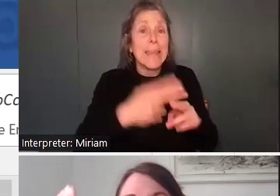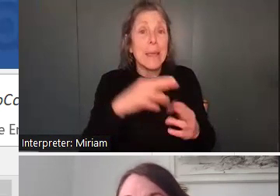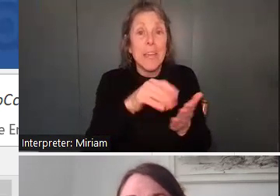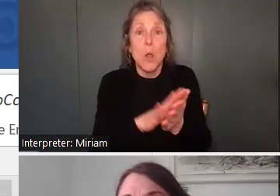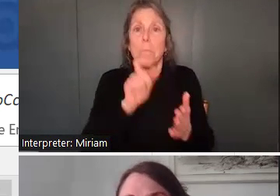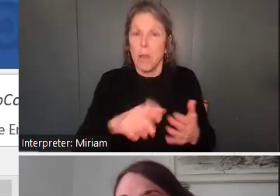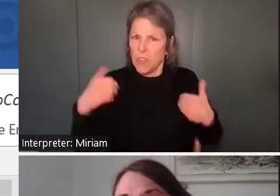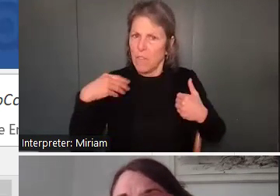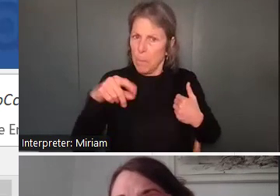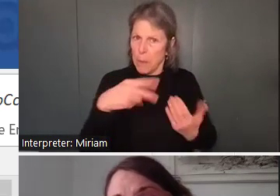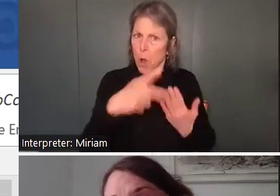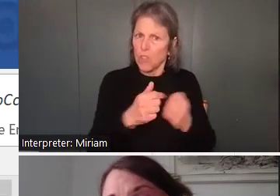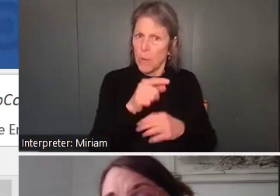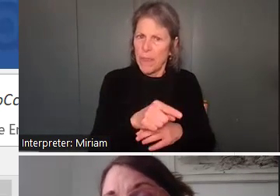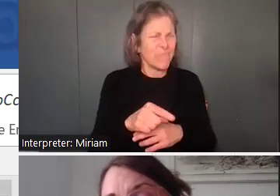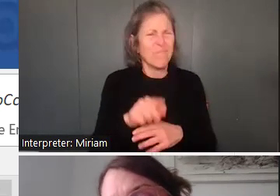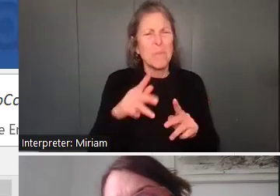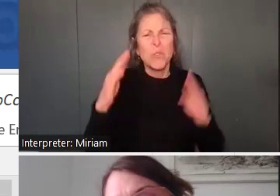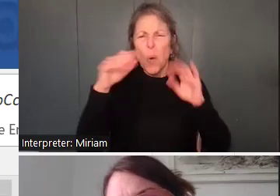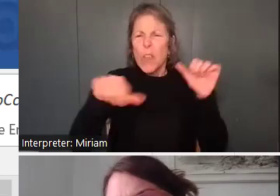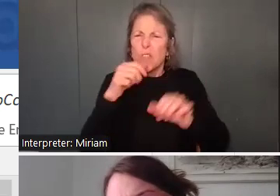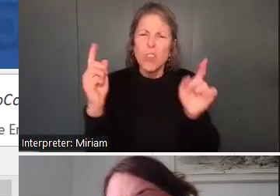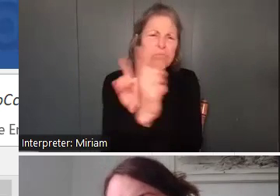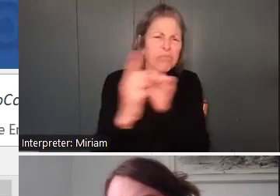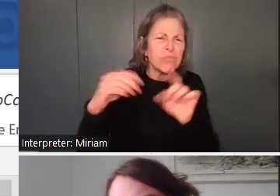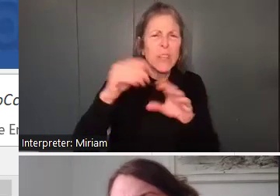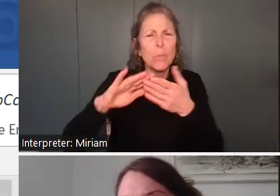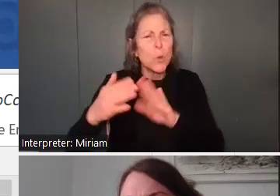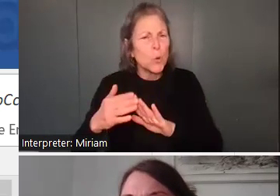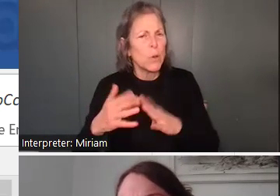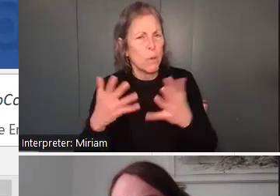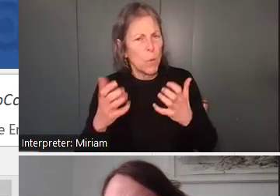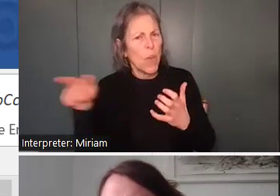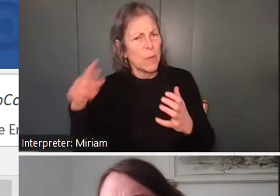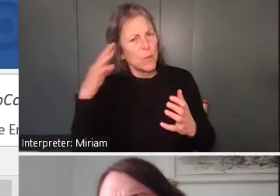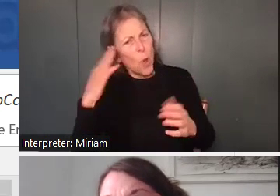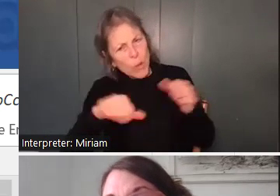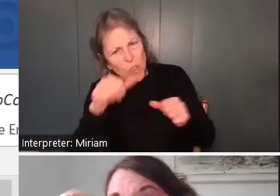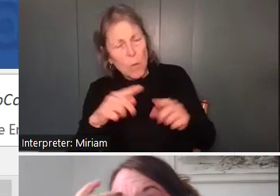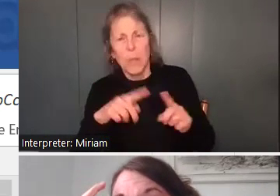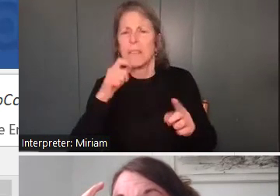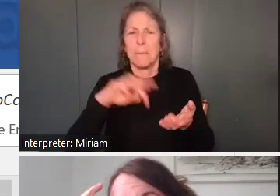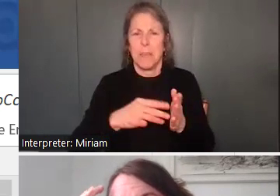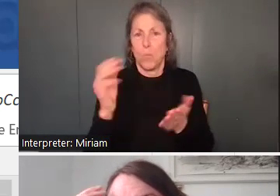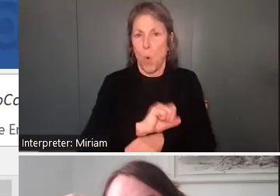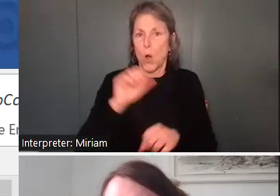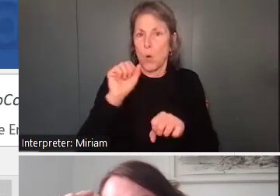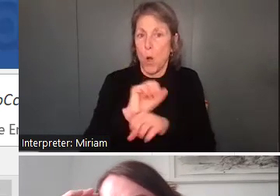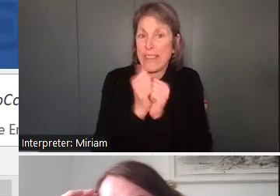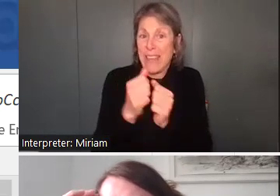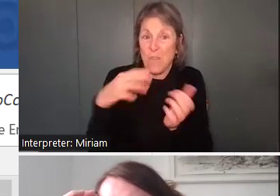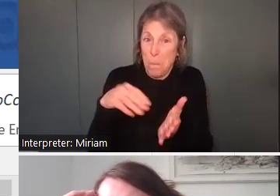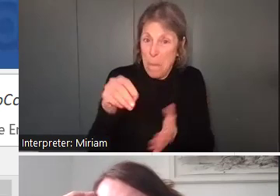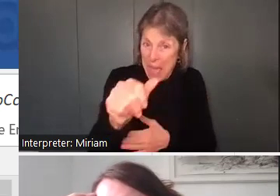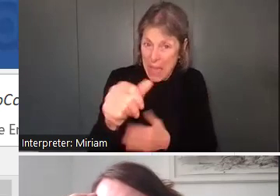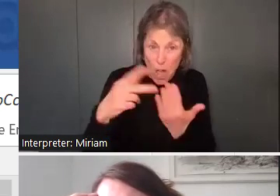know. because people might just know each other through community, and we still want that insight, right? I think. Yeah,